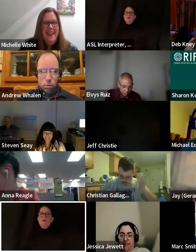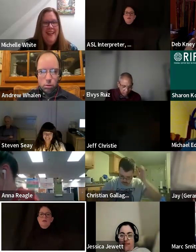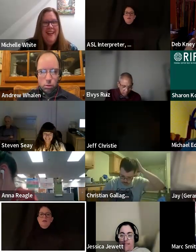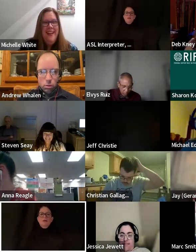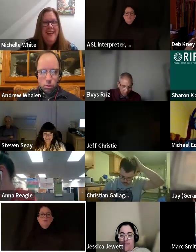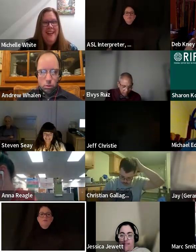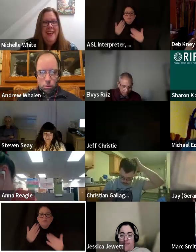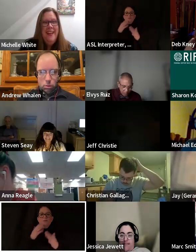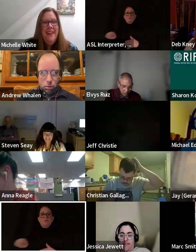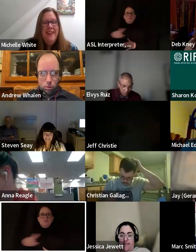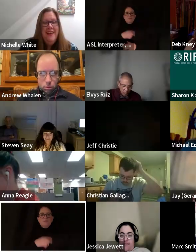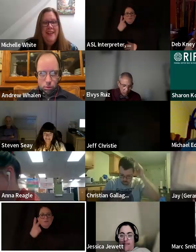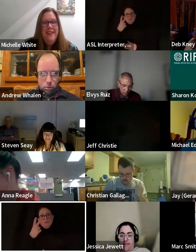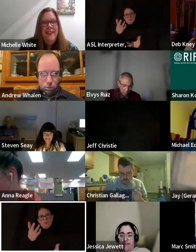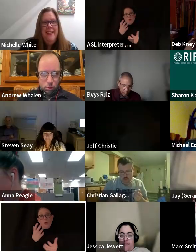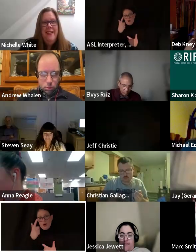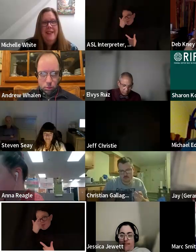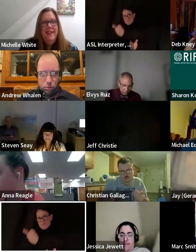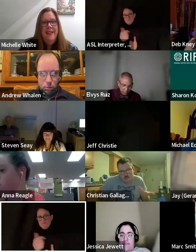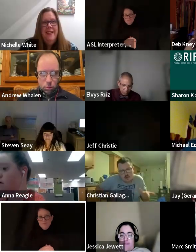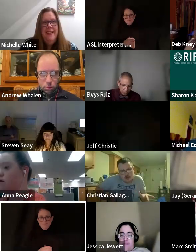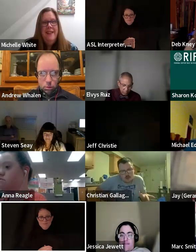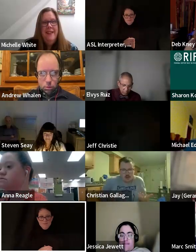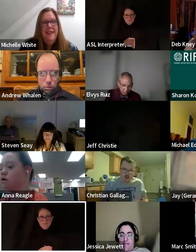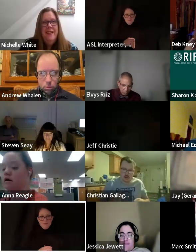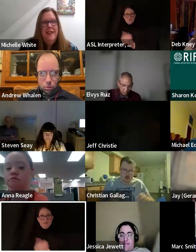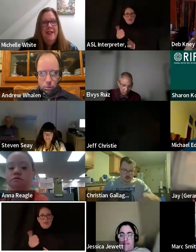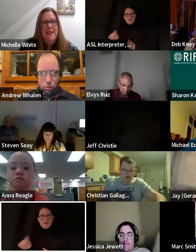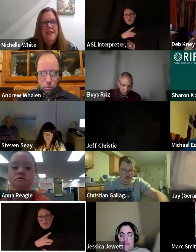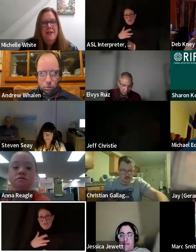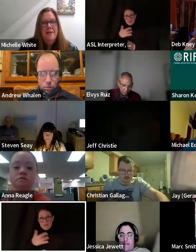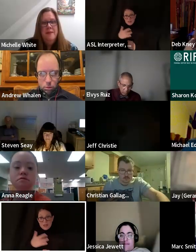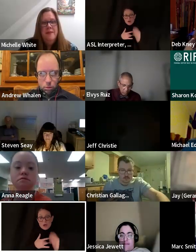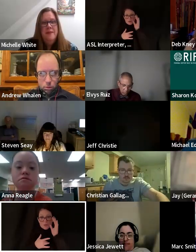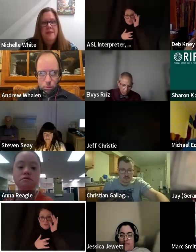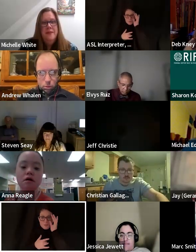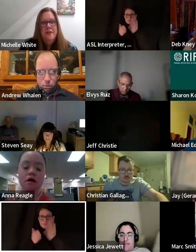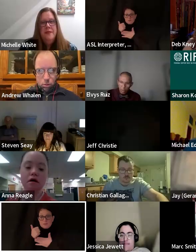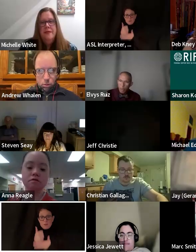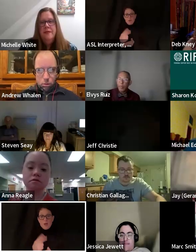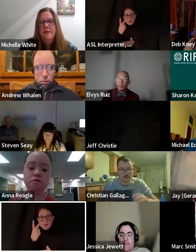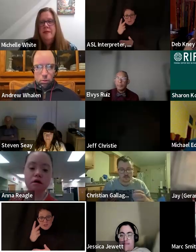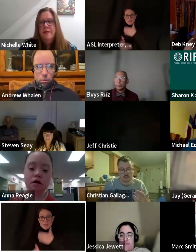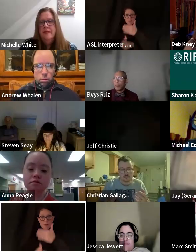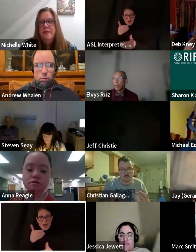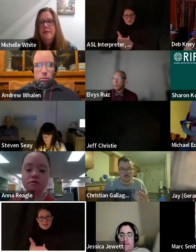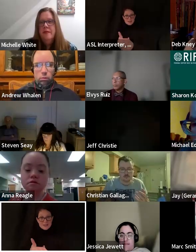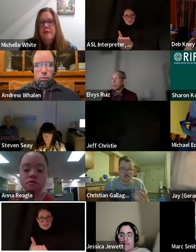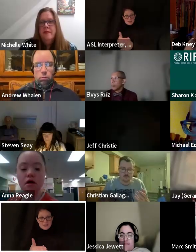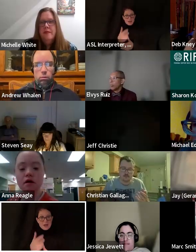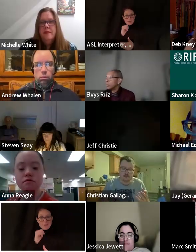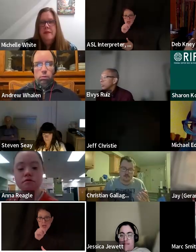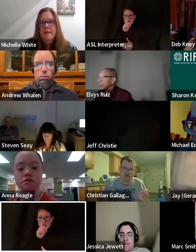I don't know if anybody wants to see it, or. Does anybody feel like it would be helpful to see it? I don't know if anybody